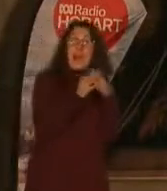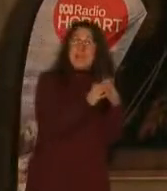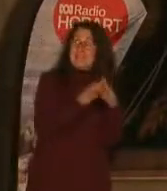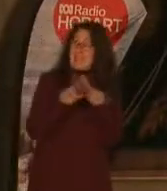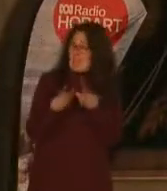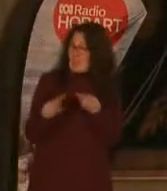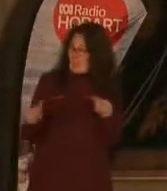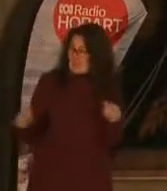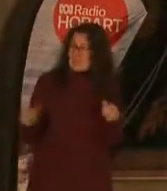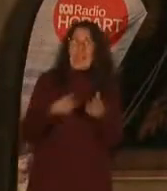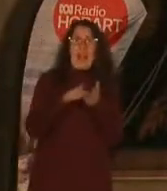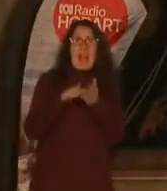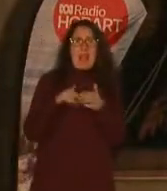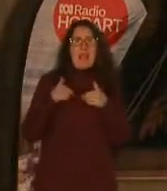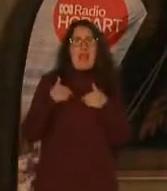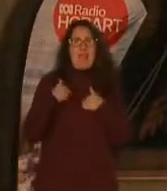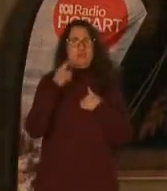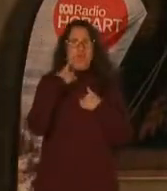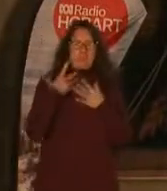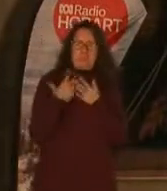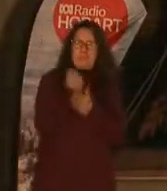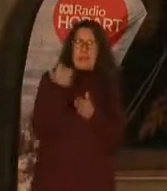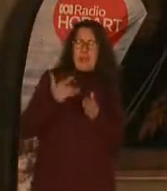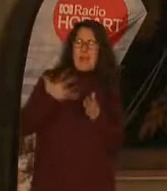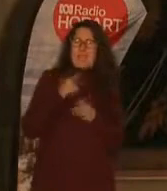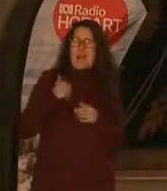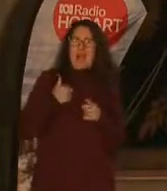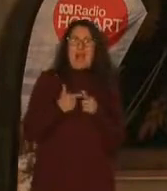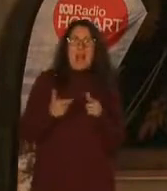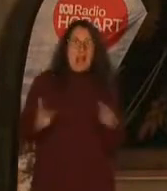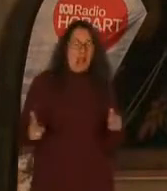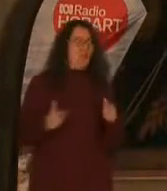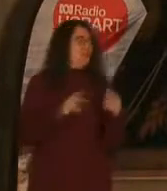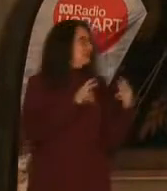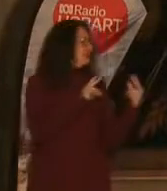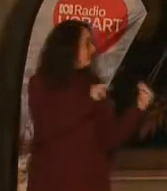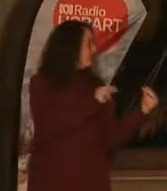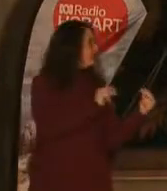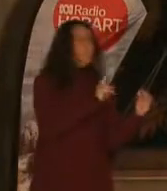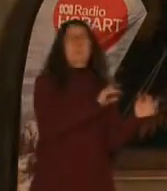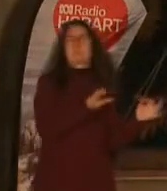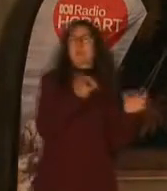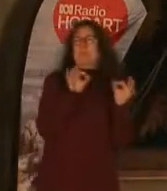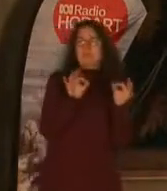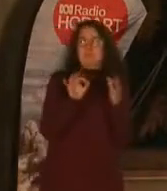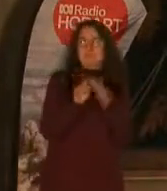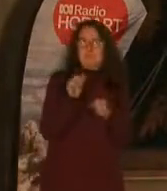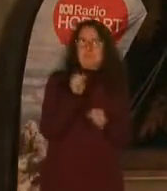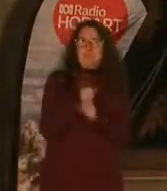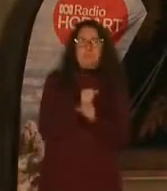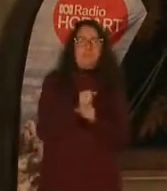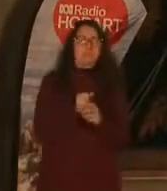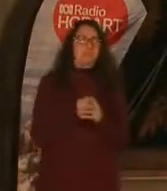which I think we're pretty lucky to have you here to talk about that. That's a perfect example of